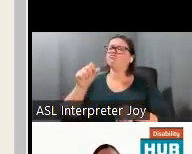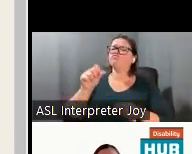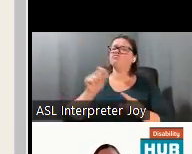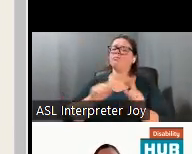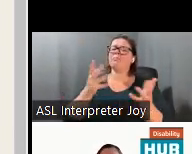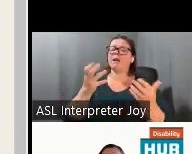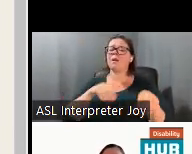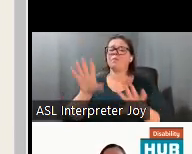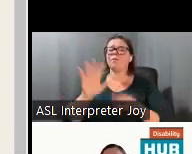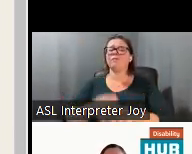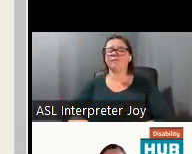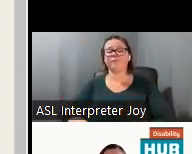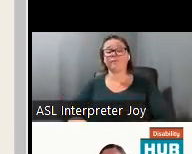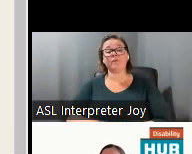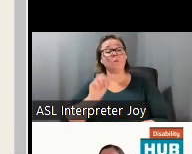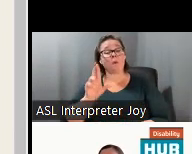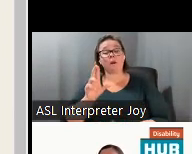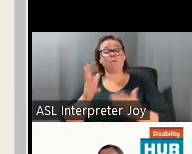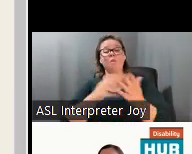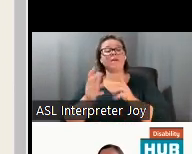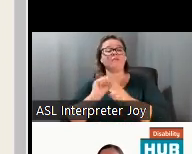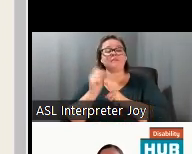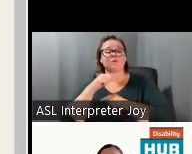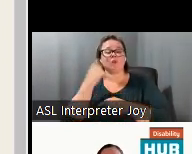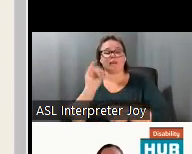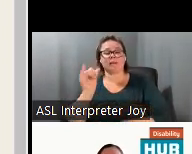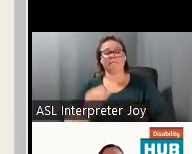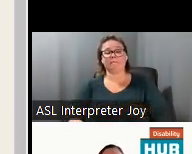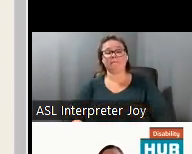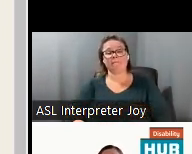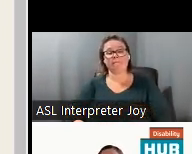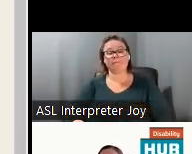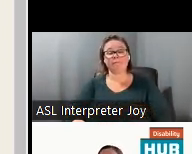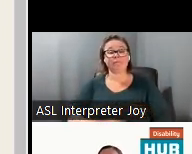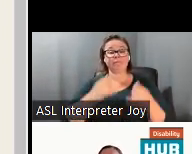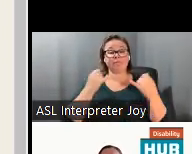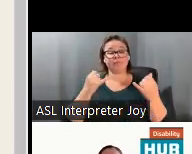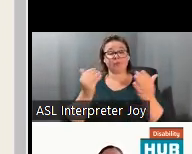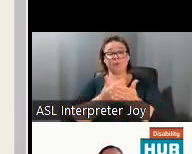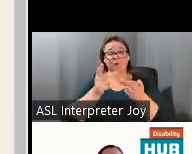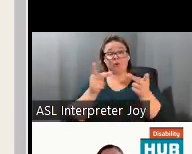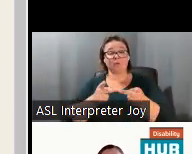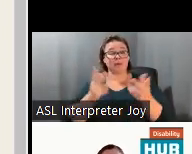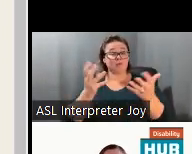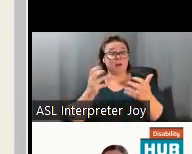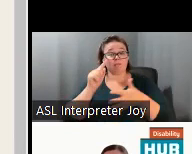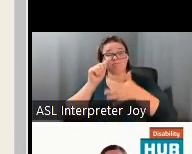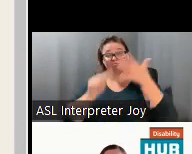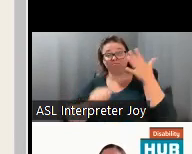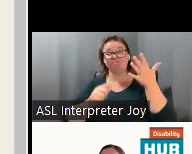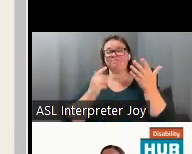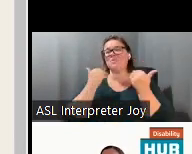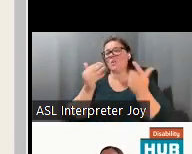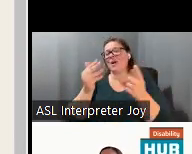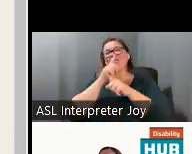want to move, or whatever the situation might be. Now, what do I want in a new place? Oh my gosh, let's dream, and let's